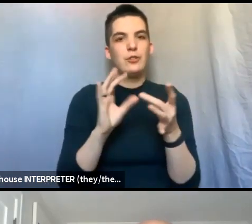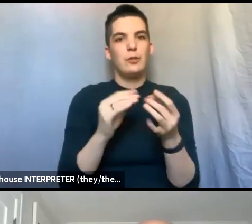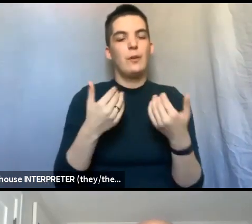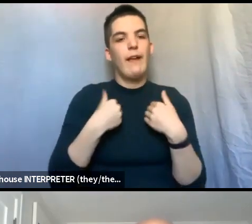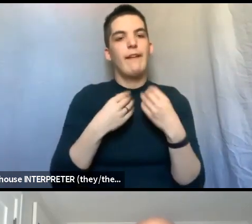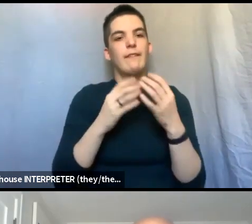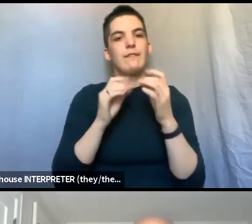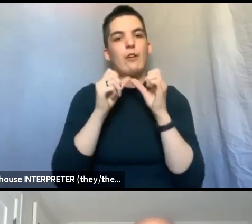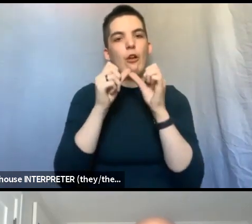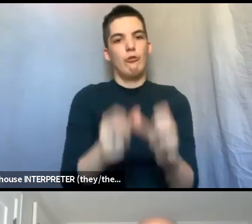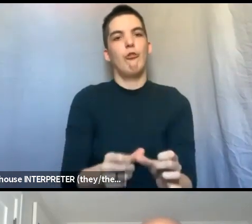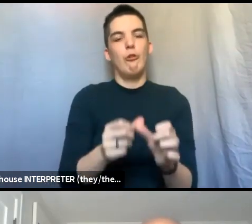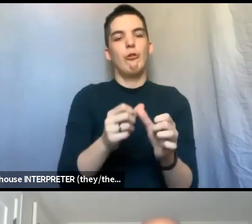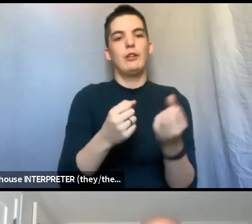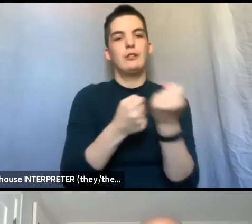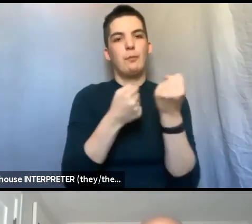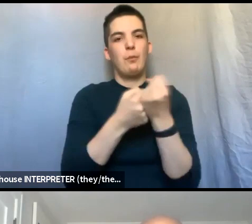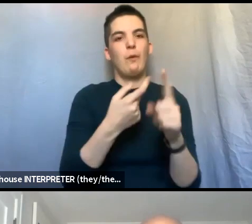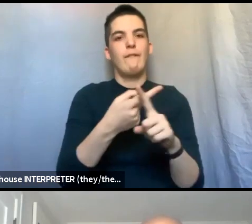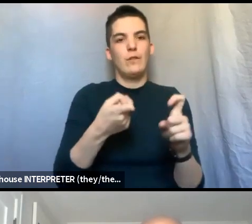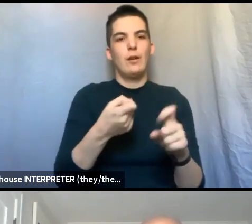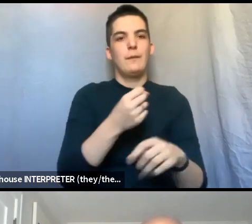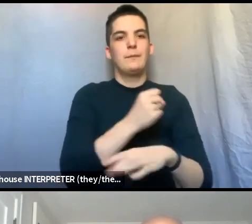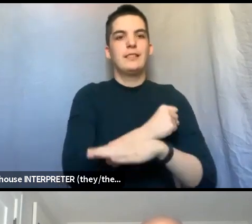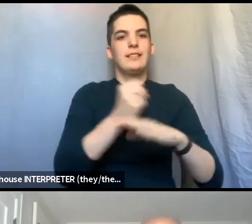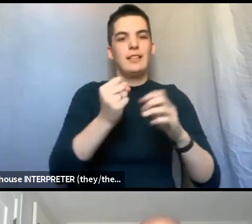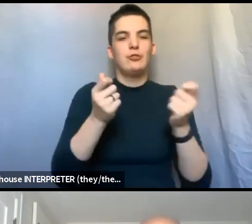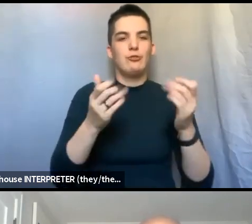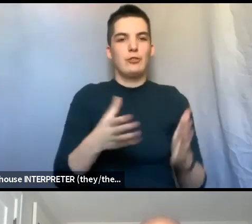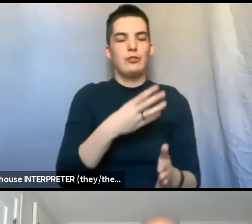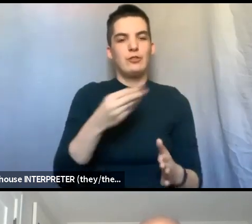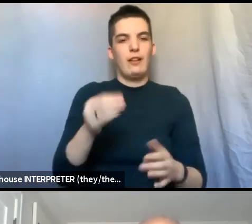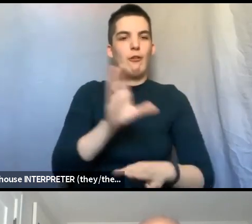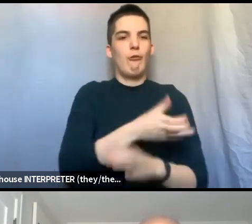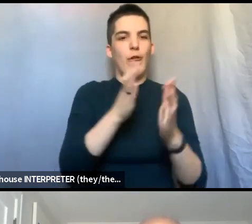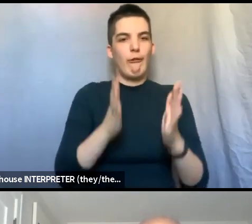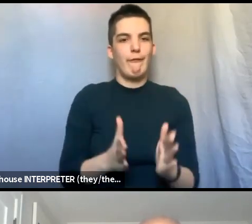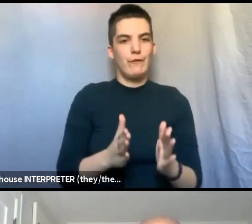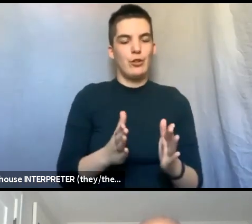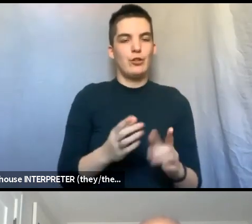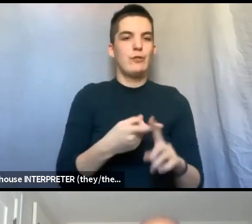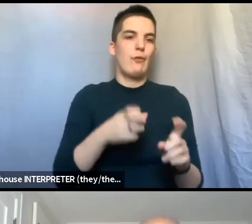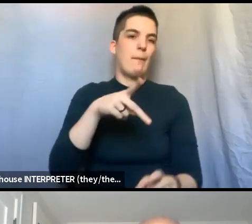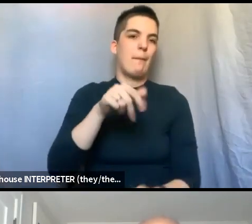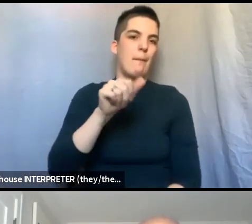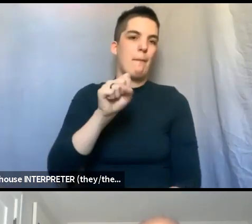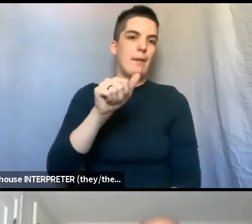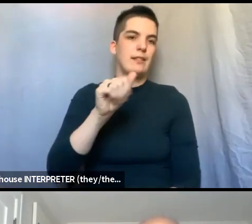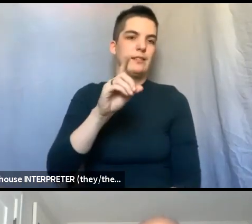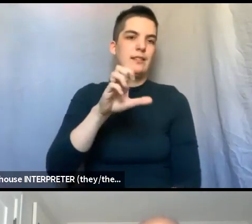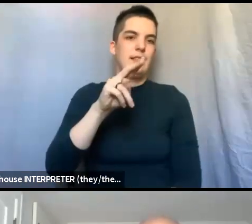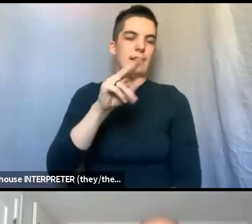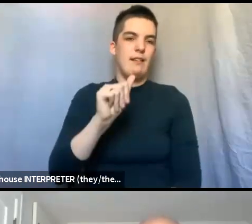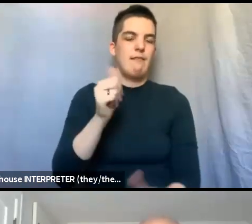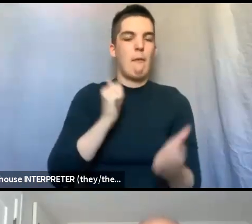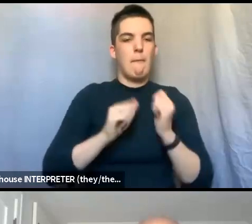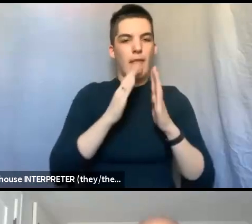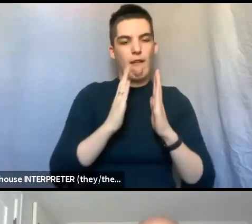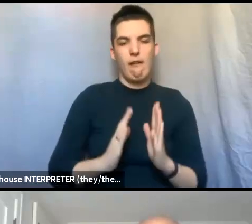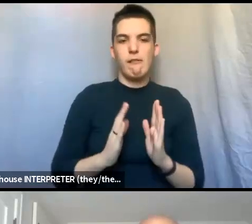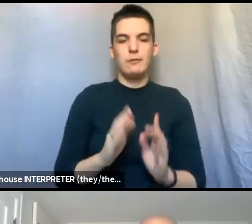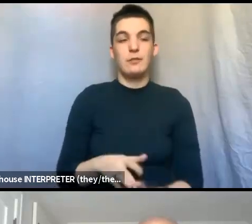by the Stage Directors and Choreographers Society, the Foundation, Boston Court, Pasadena, and Pasadena Playhouse, of which we look forward to